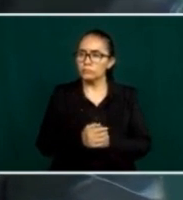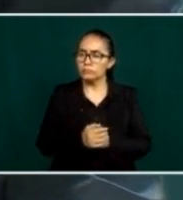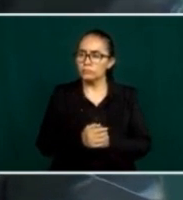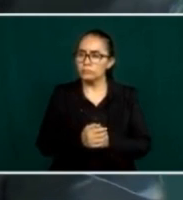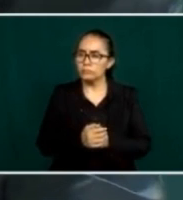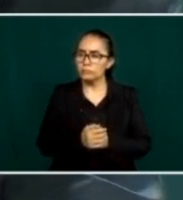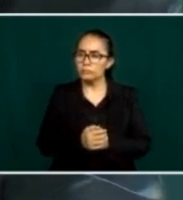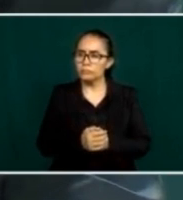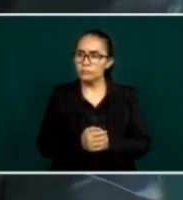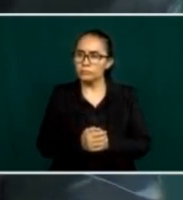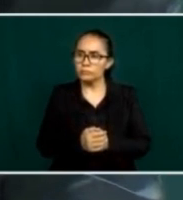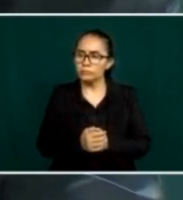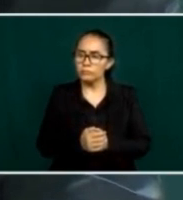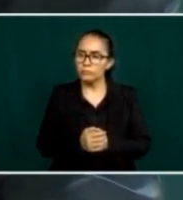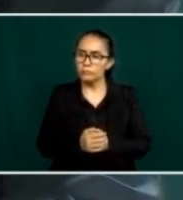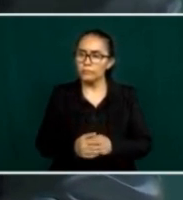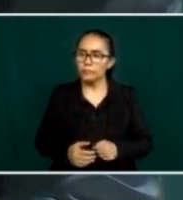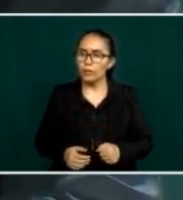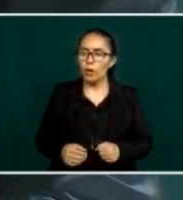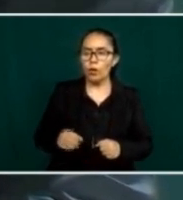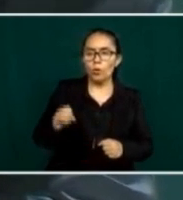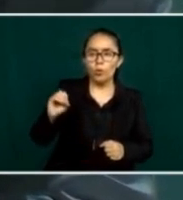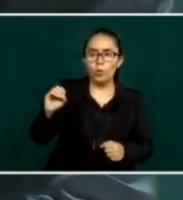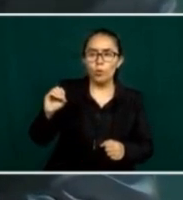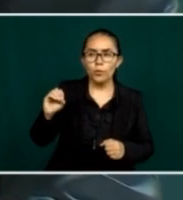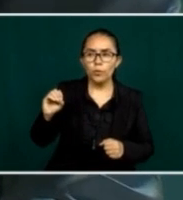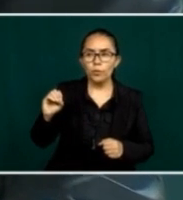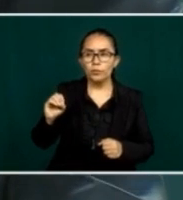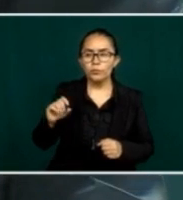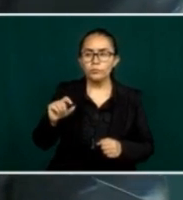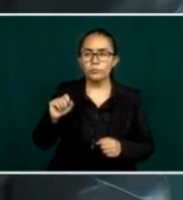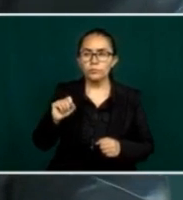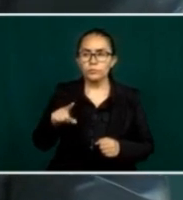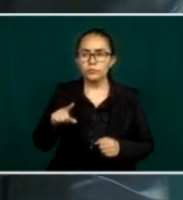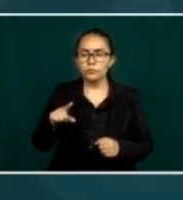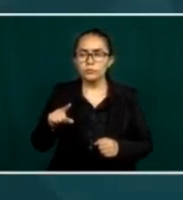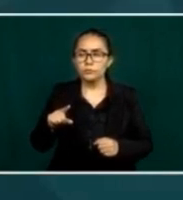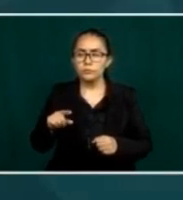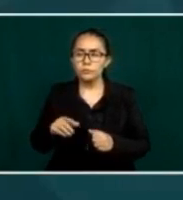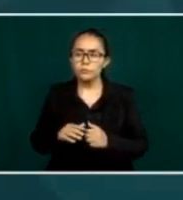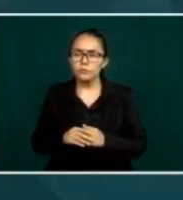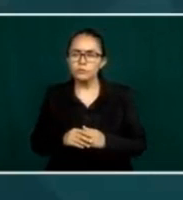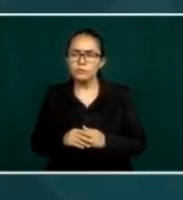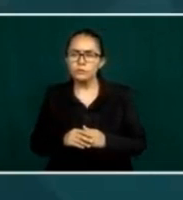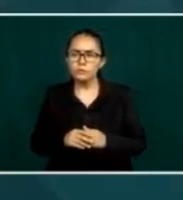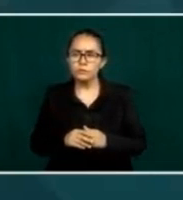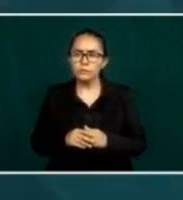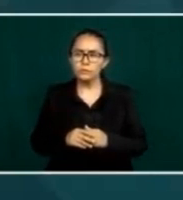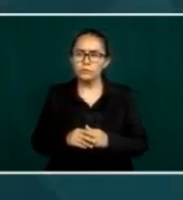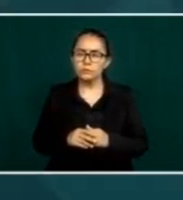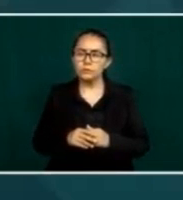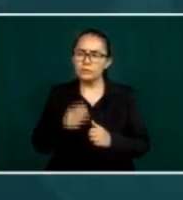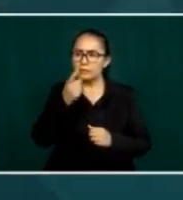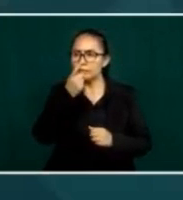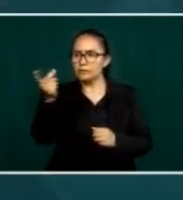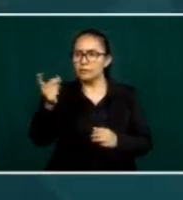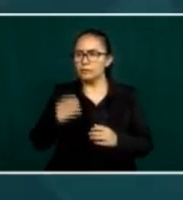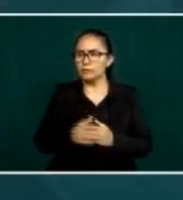being thrown out of their homes, and they are no longer going to be allowing that.